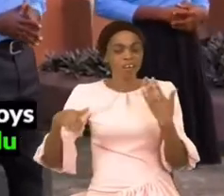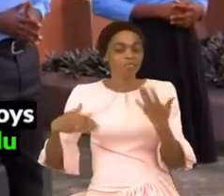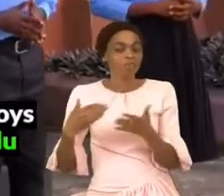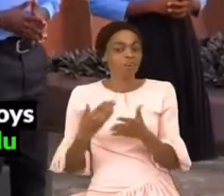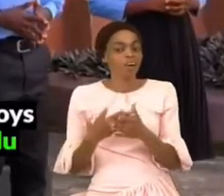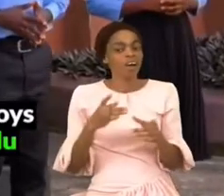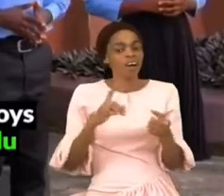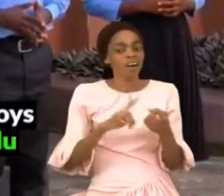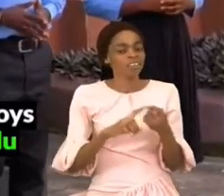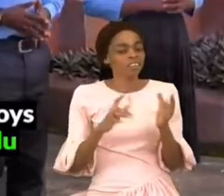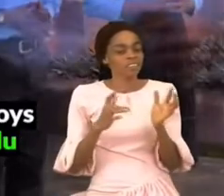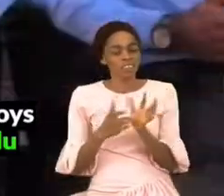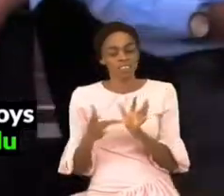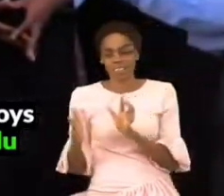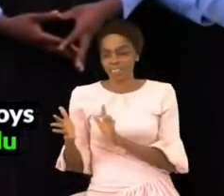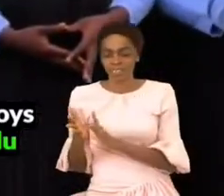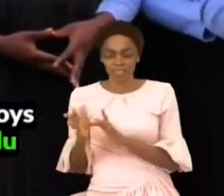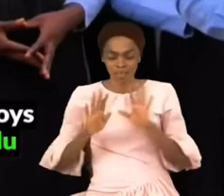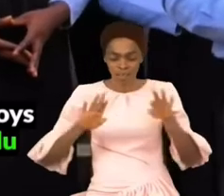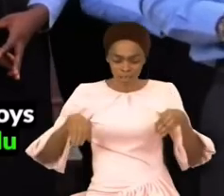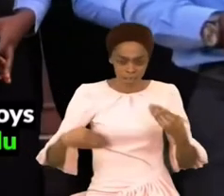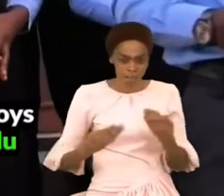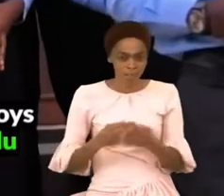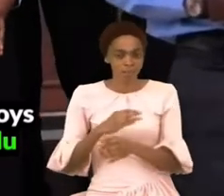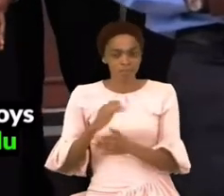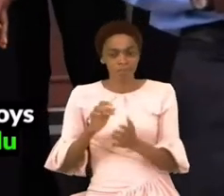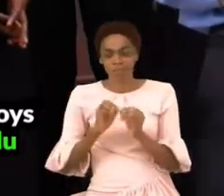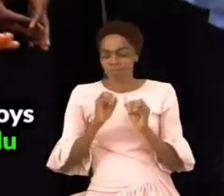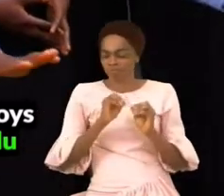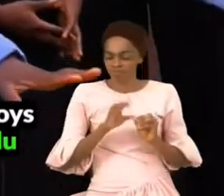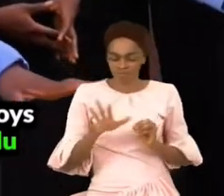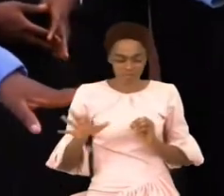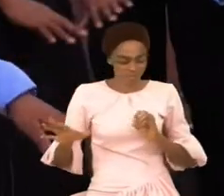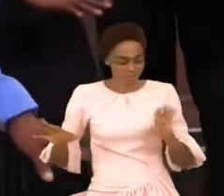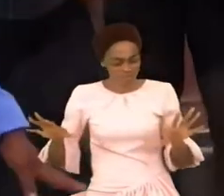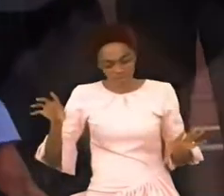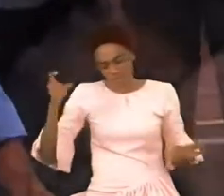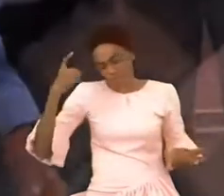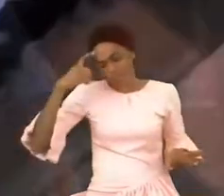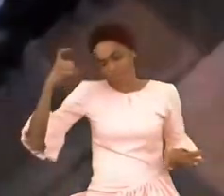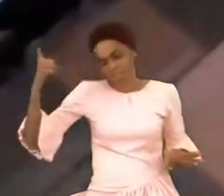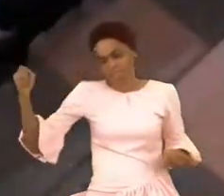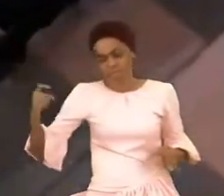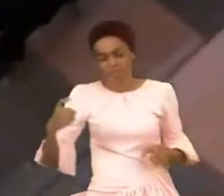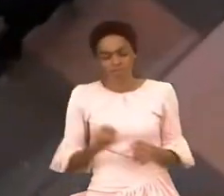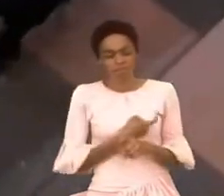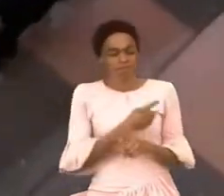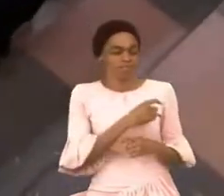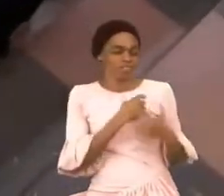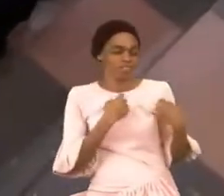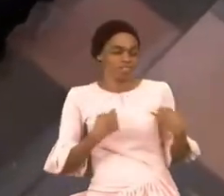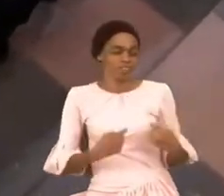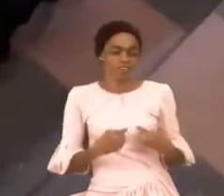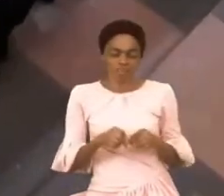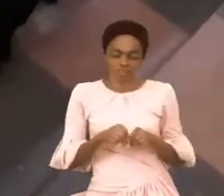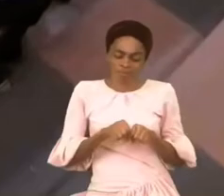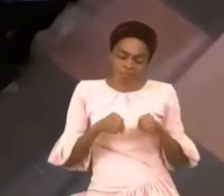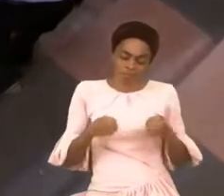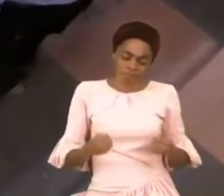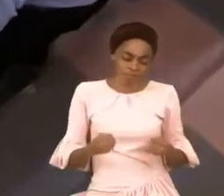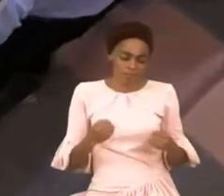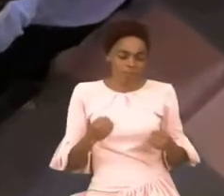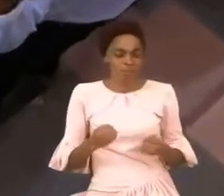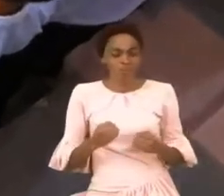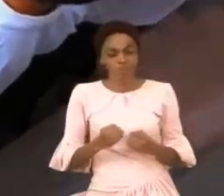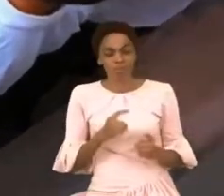Shattered dreams, wounded hearts, broken toes. Just give them all to Jesus. Give them